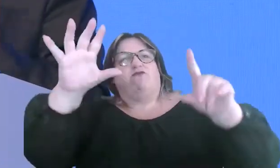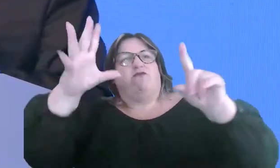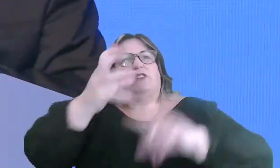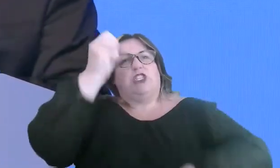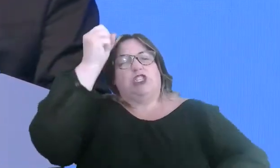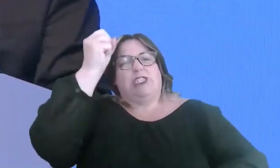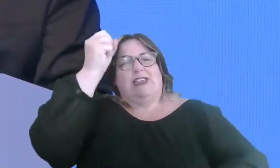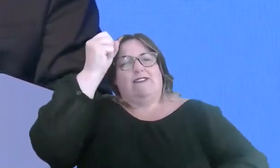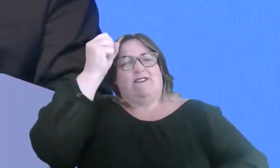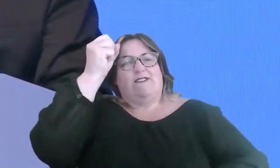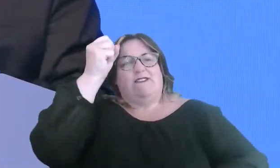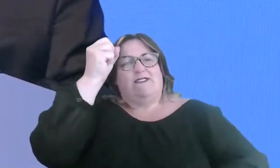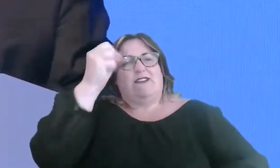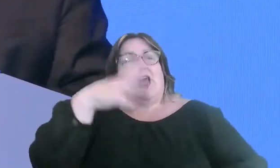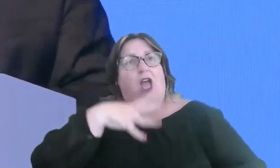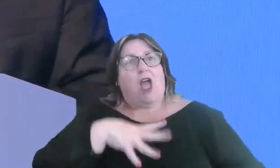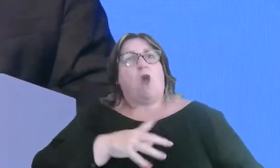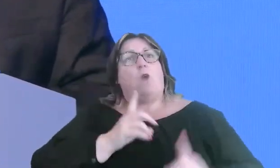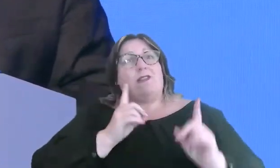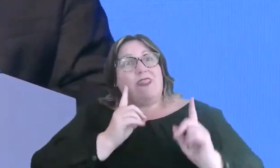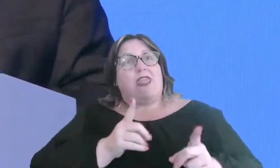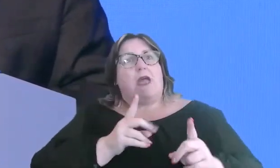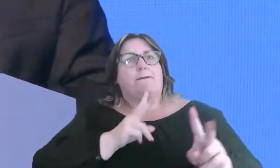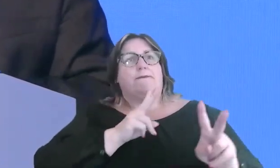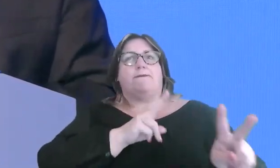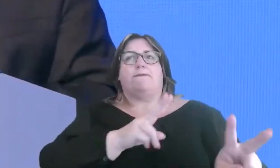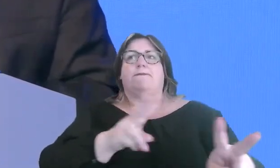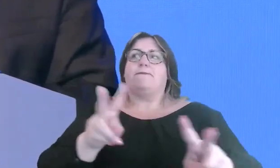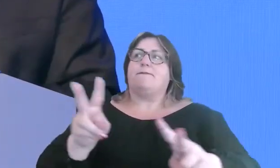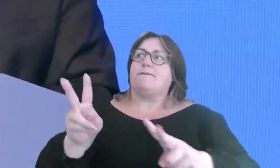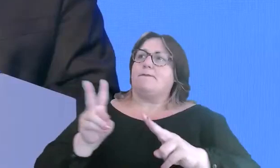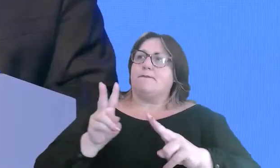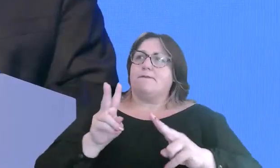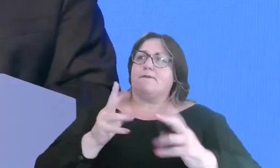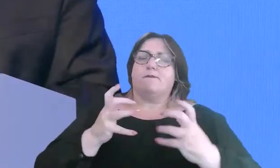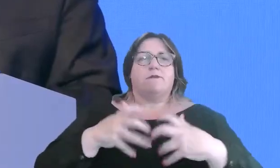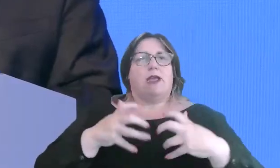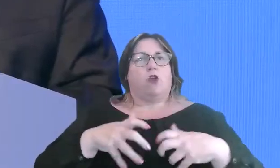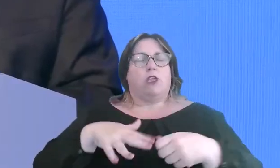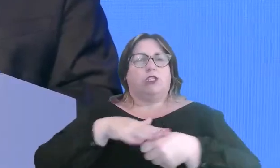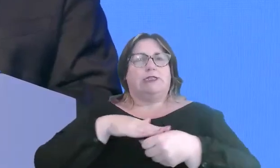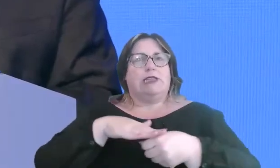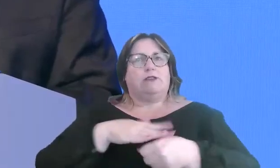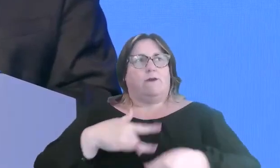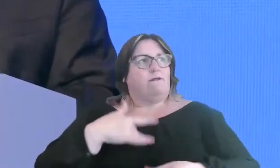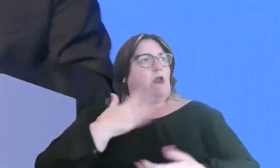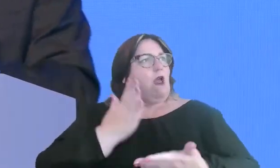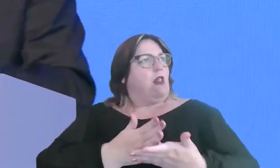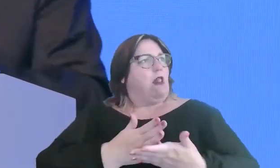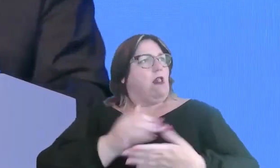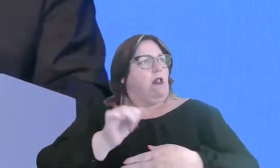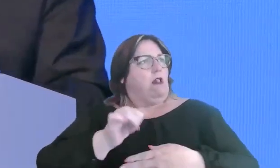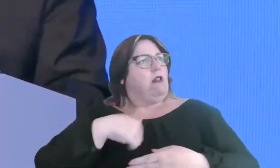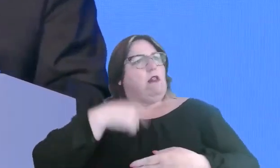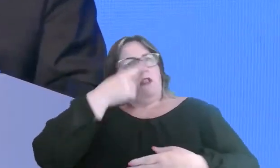Cross. And I want them to look out at the technology sector and feel, yes, I can be part of that success. This